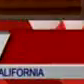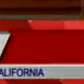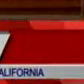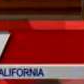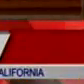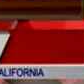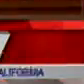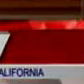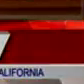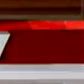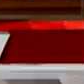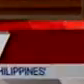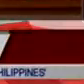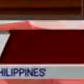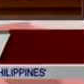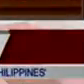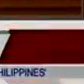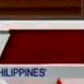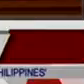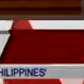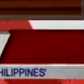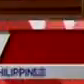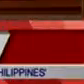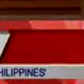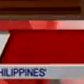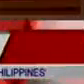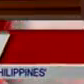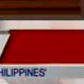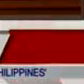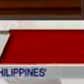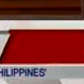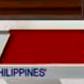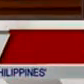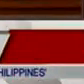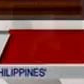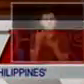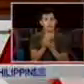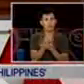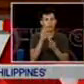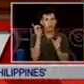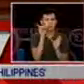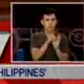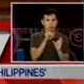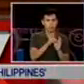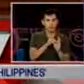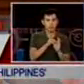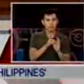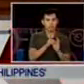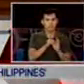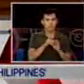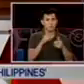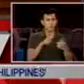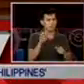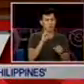Honor, we cannot determine. It's difficult to determine. You are not in a position to state? No. All right. Unless there are fresh deposits, which means there